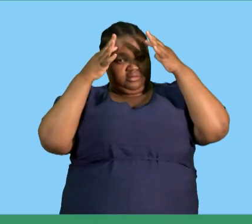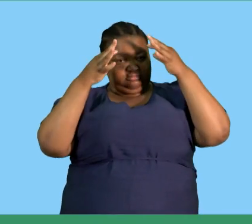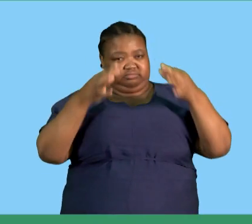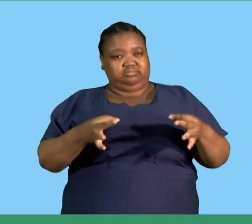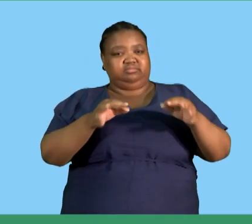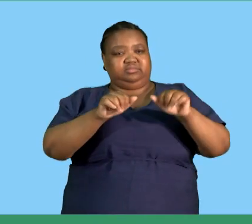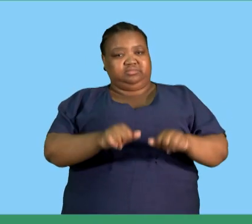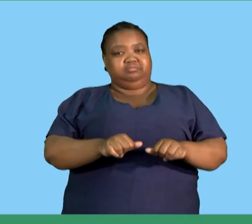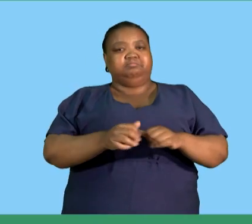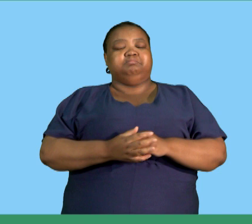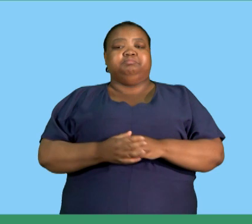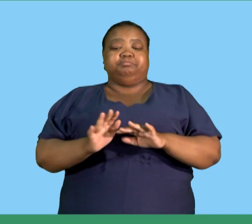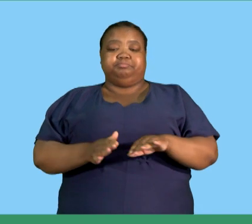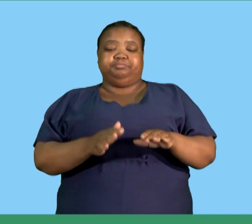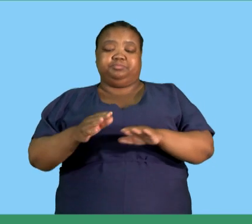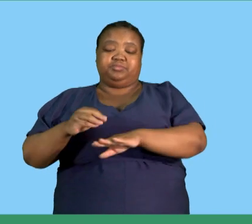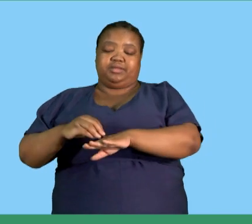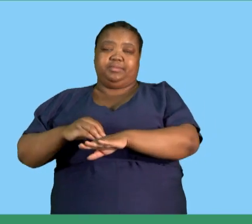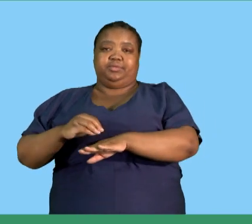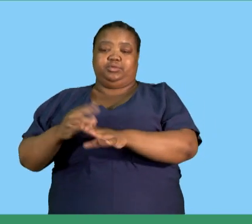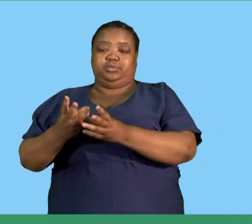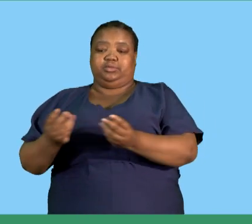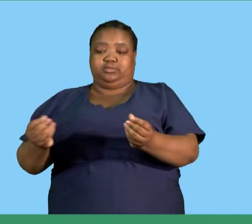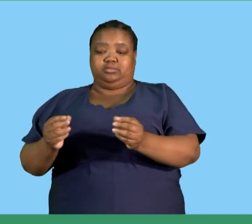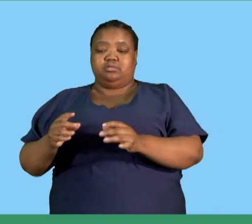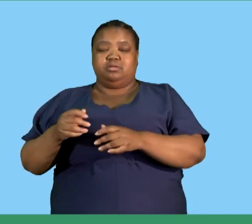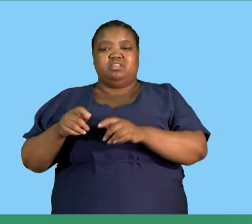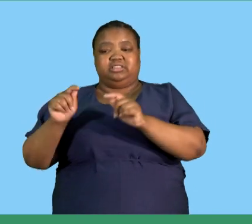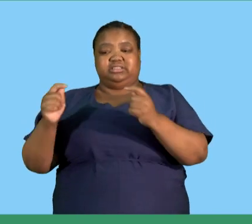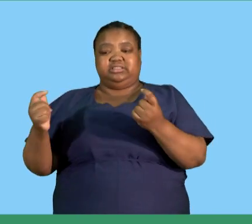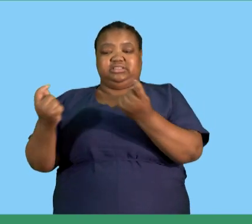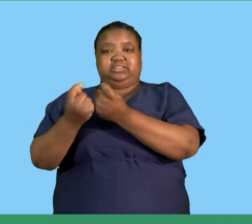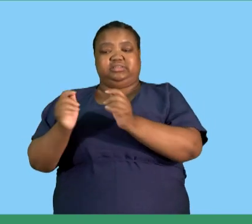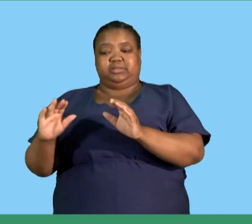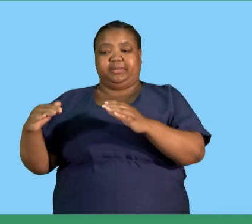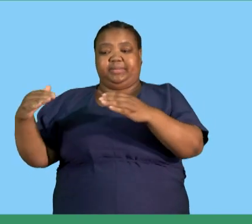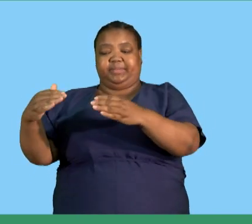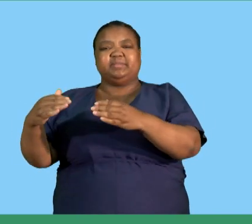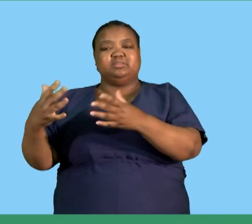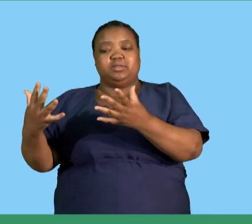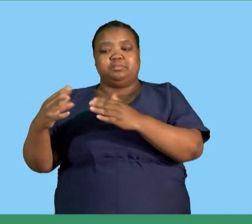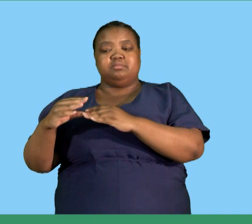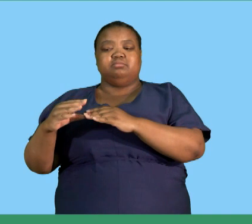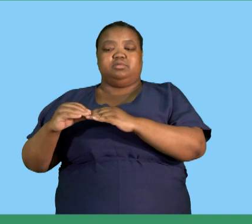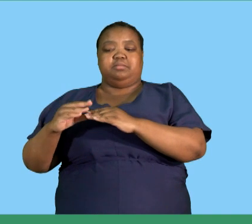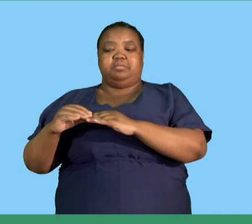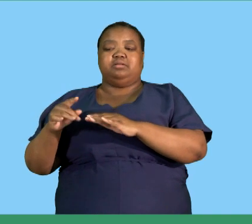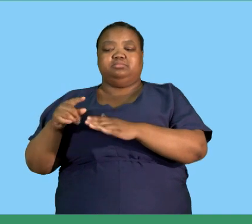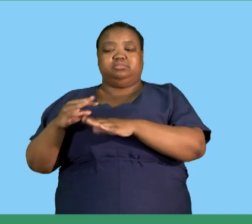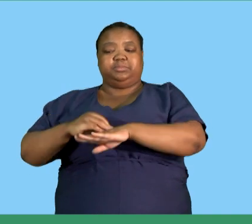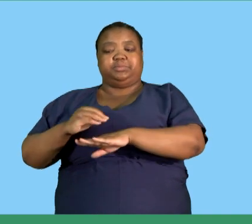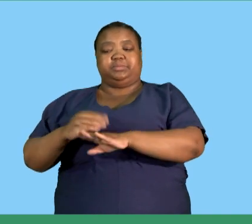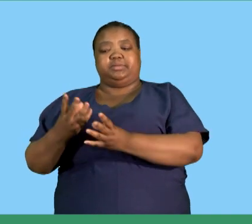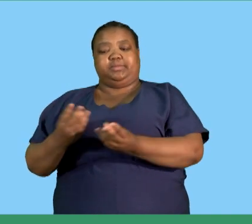senior management who makes it authoritarian. Then, whereas problem solving, problems can be solved by a group or